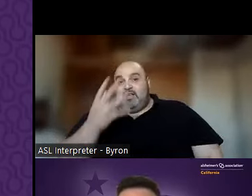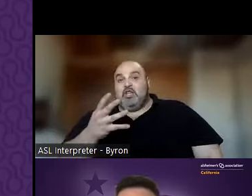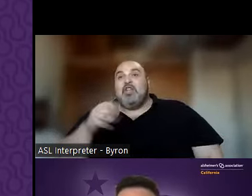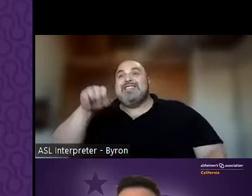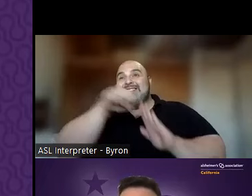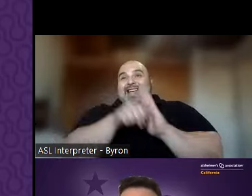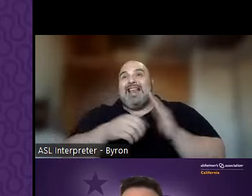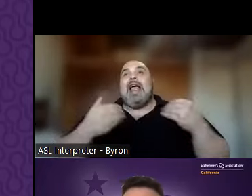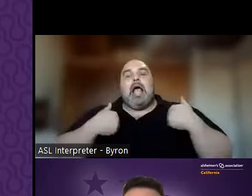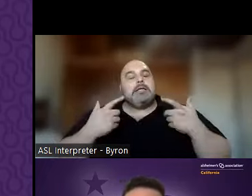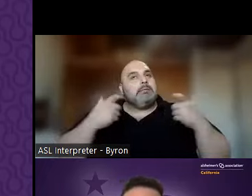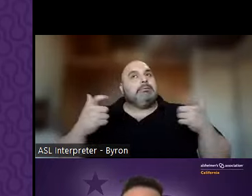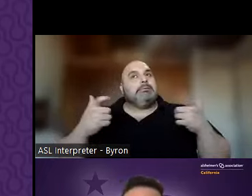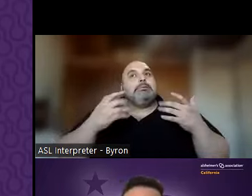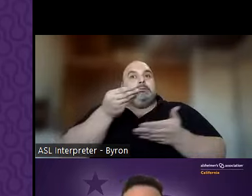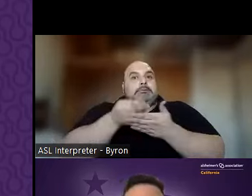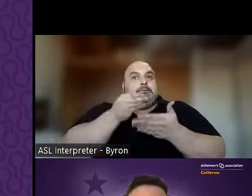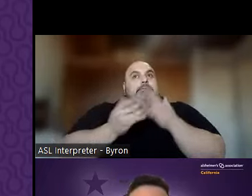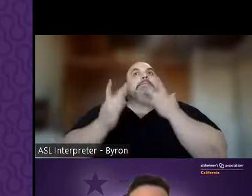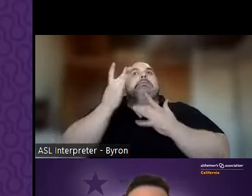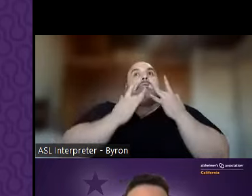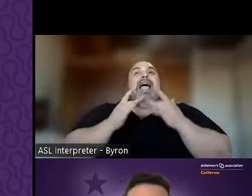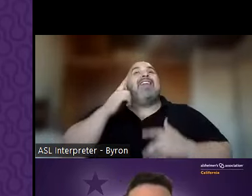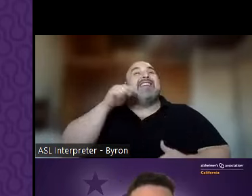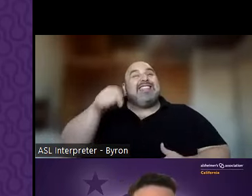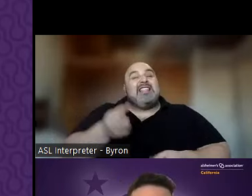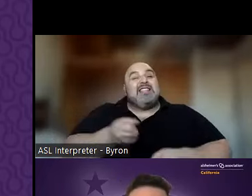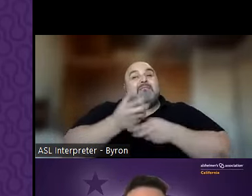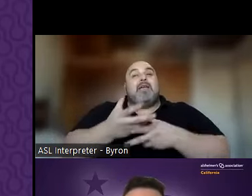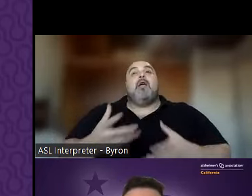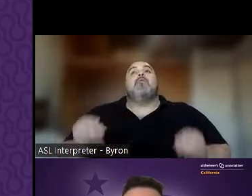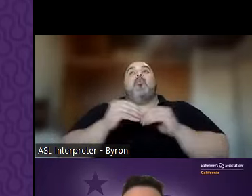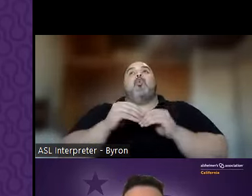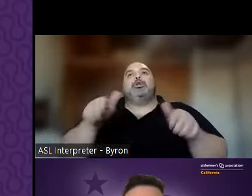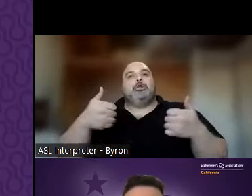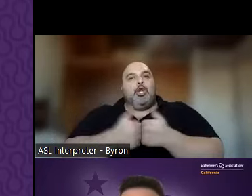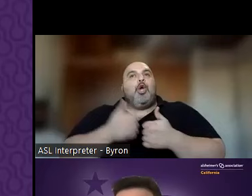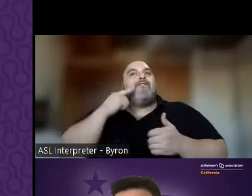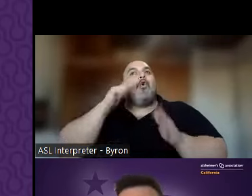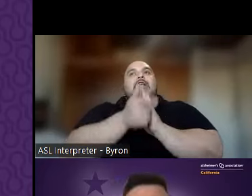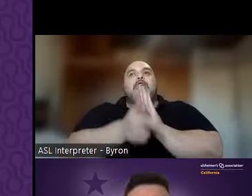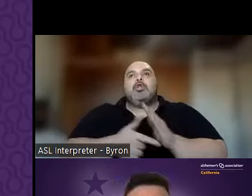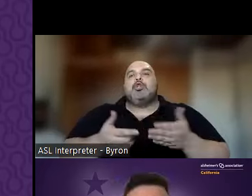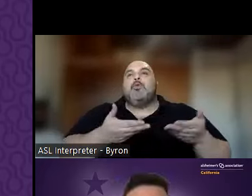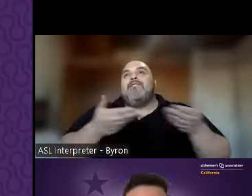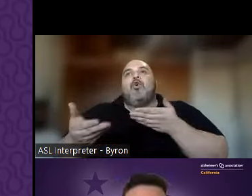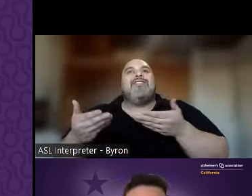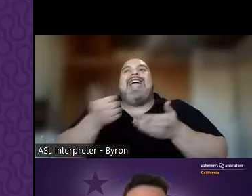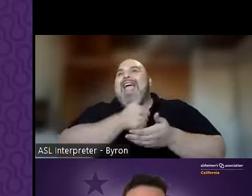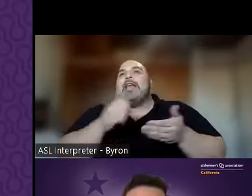significant deficit, and I think that has made it more challenging for legislators to move forward any kind of new